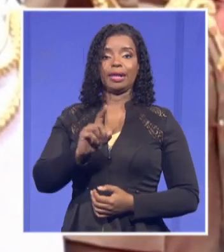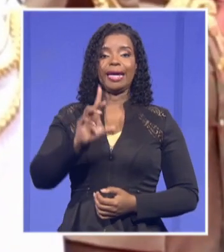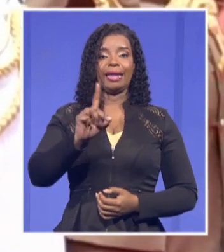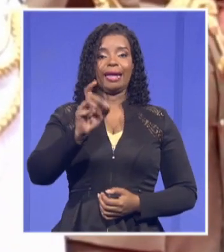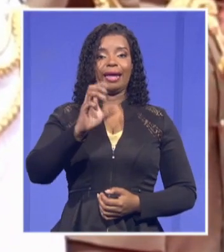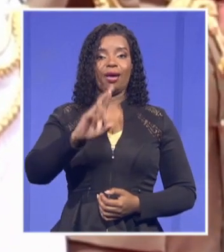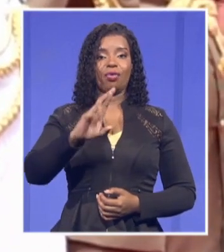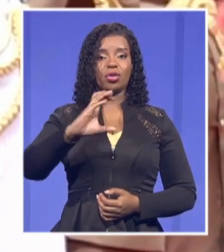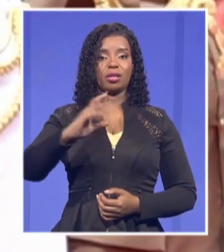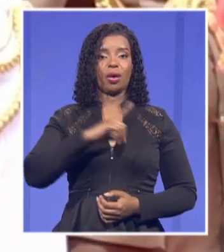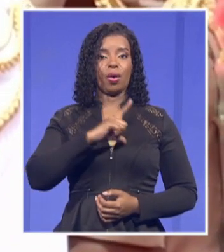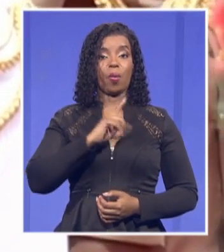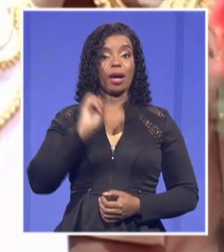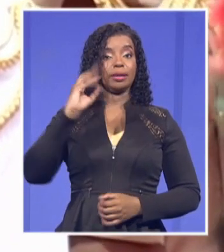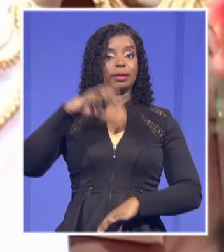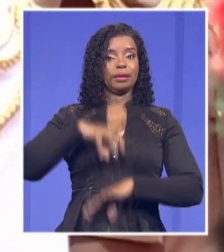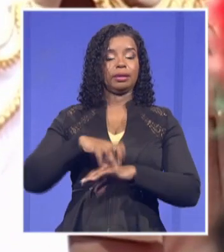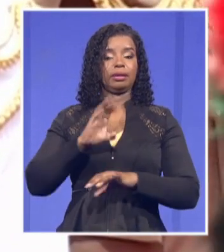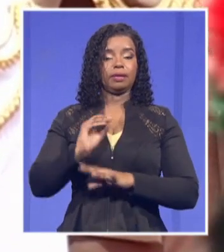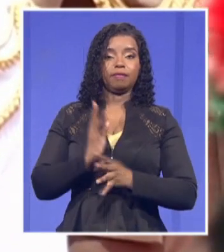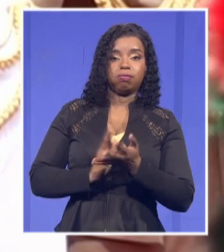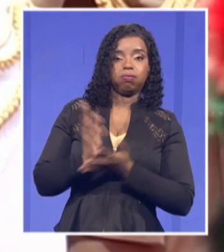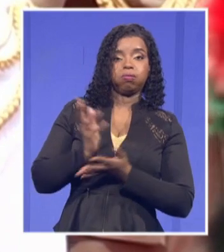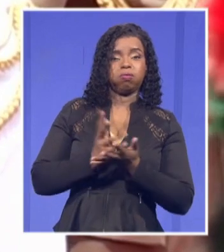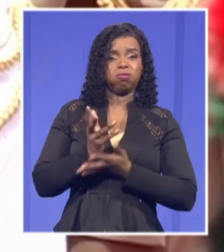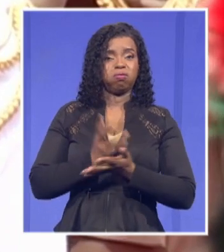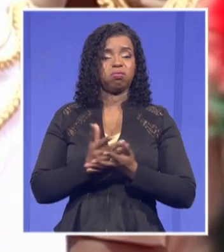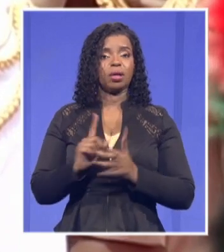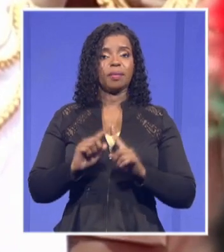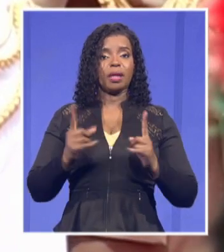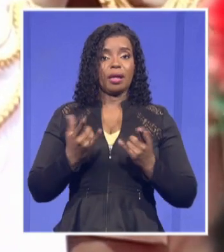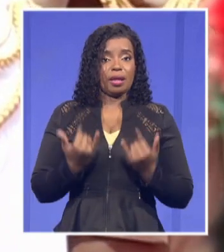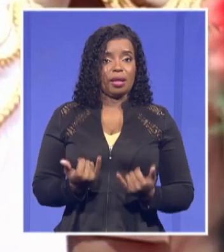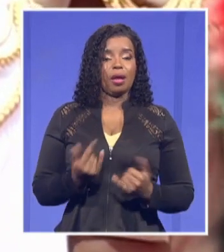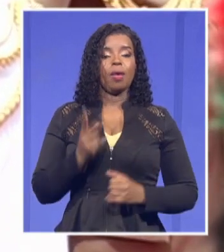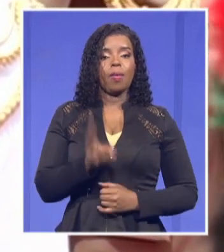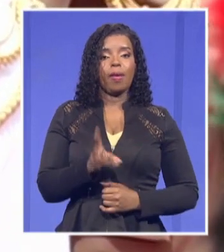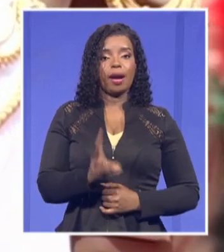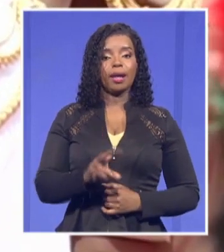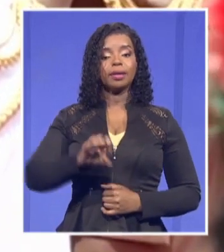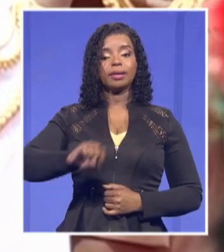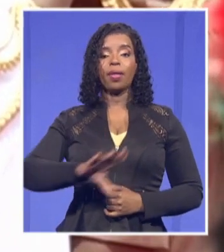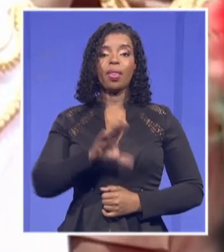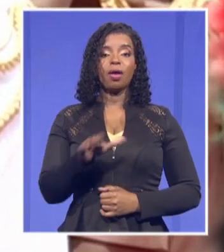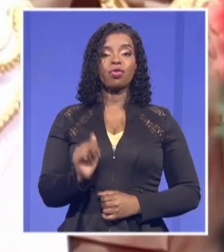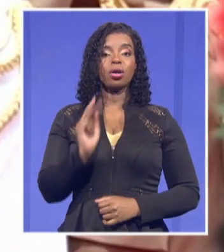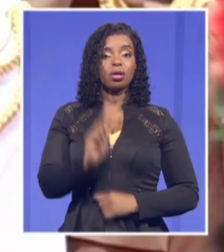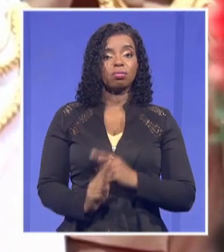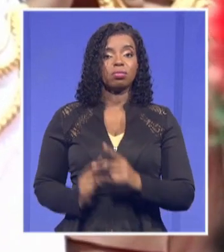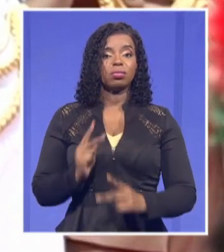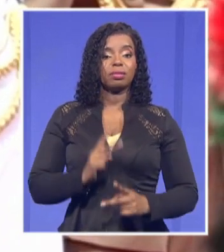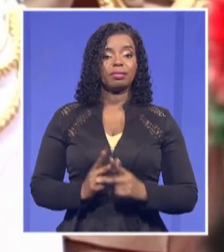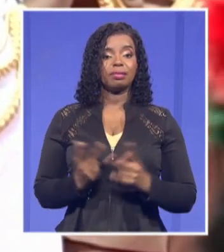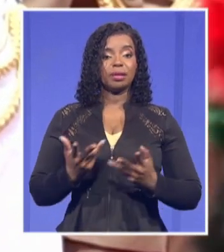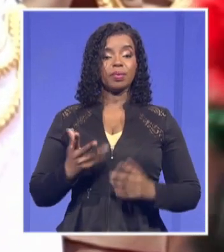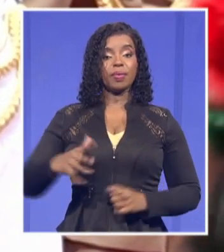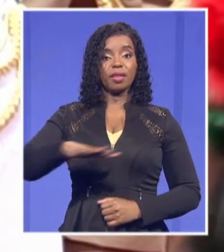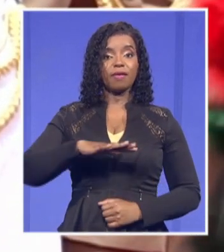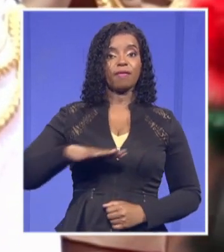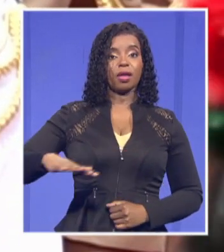Sun City talks. And again, this time around, South Africa did avail the facilities and the venue. Of